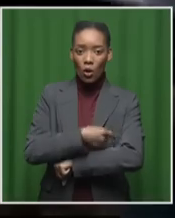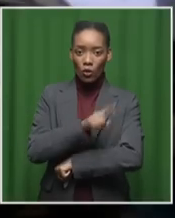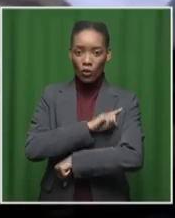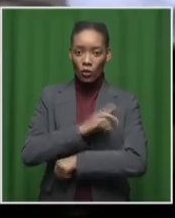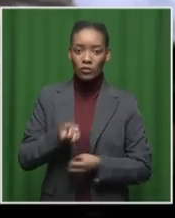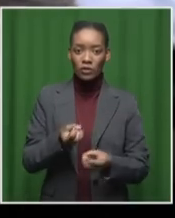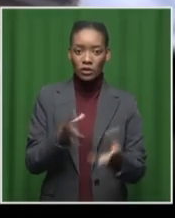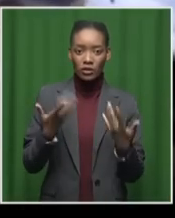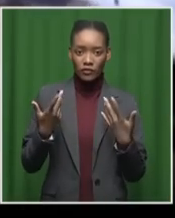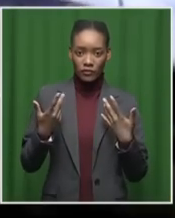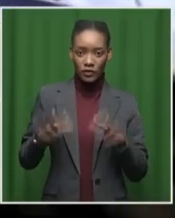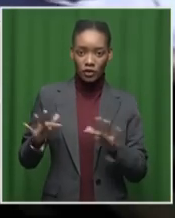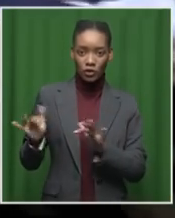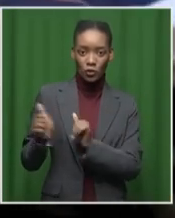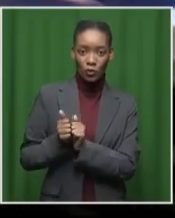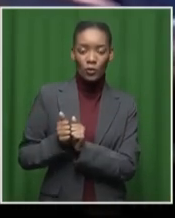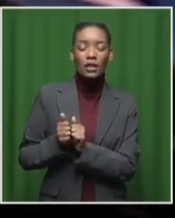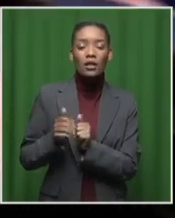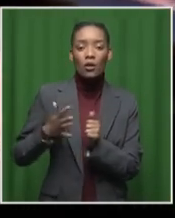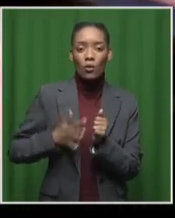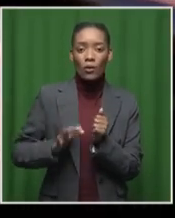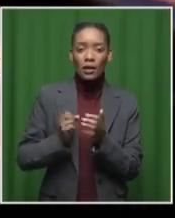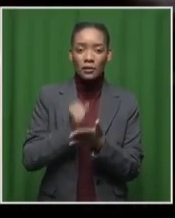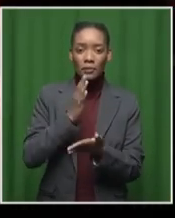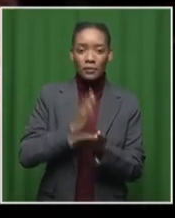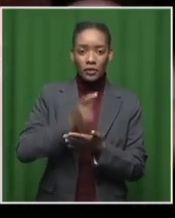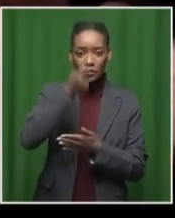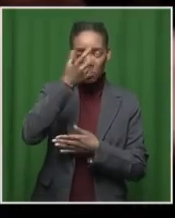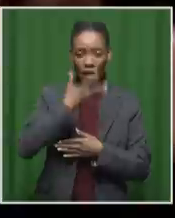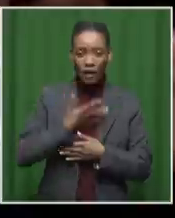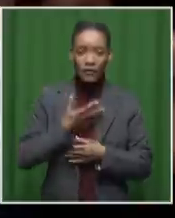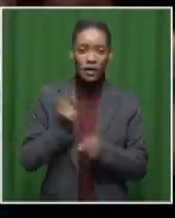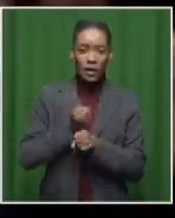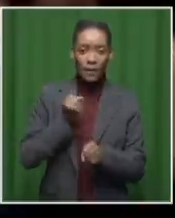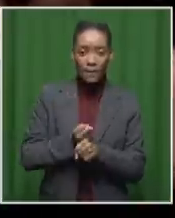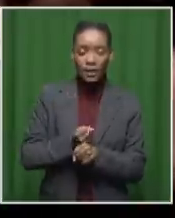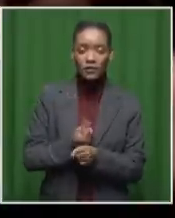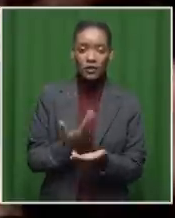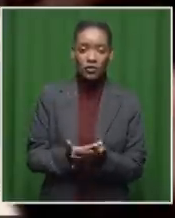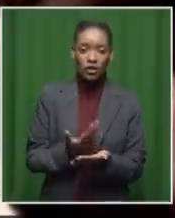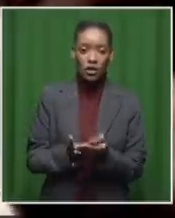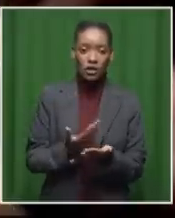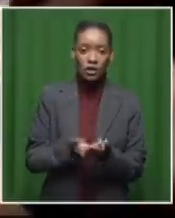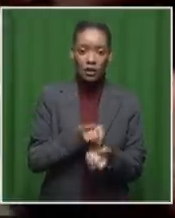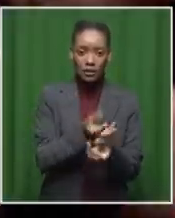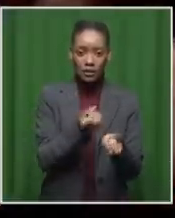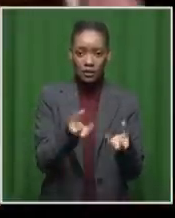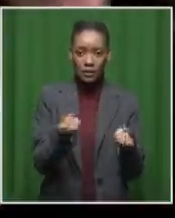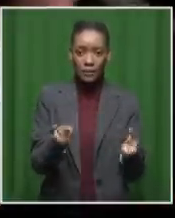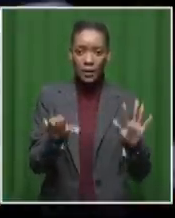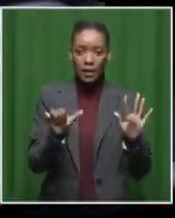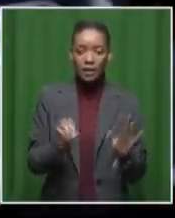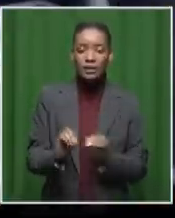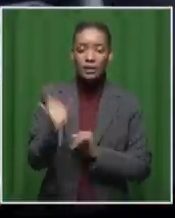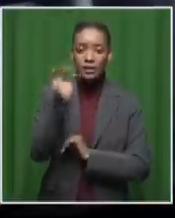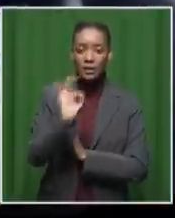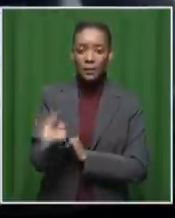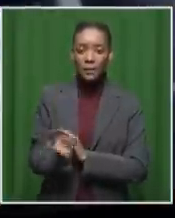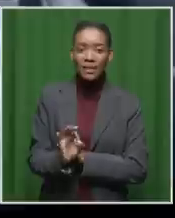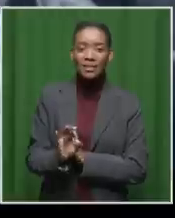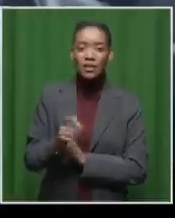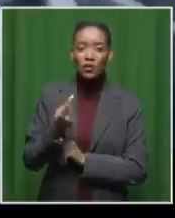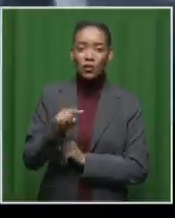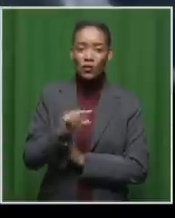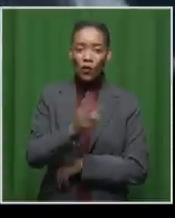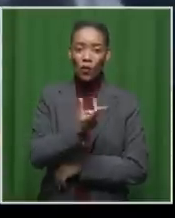to develop Africa's capacity to manufacture, produce, and supply over 60% of the total vaccine